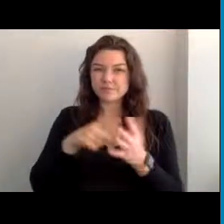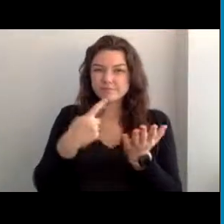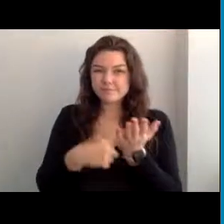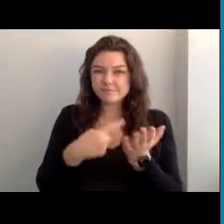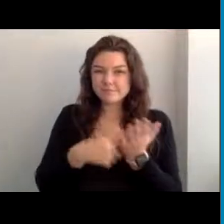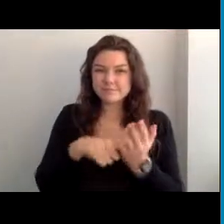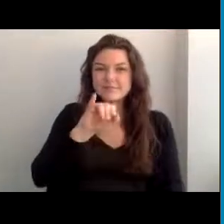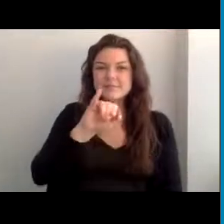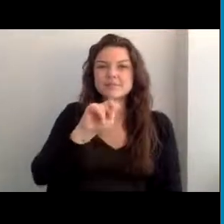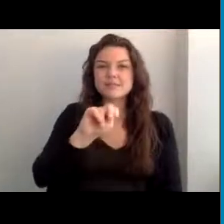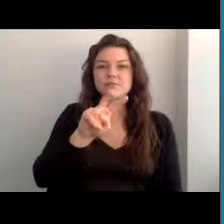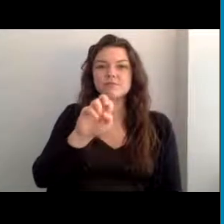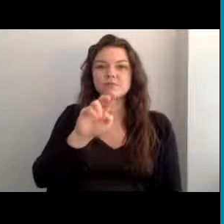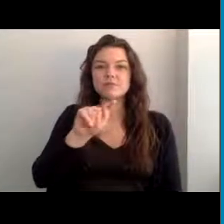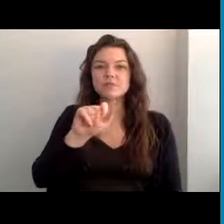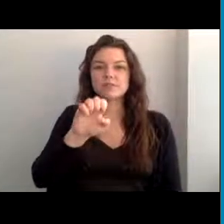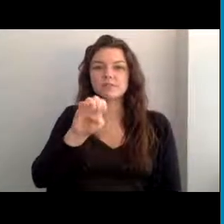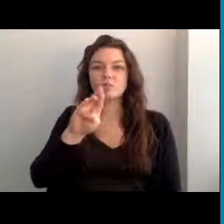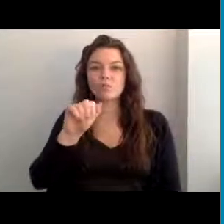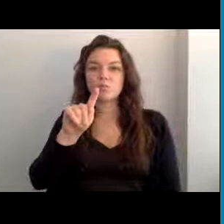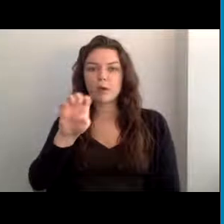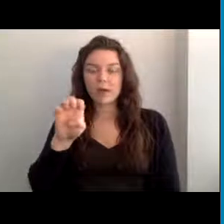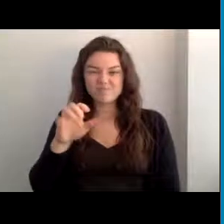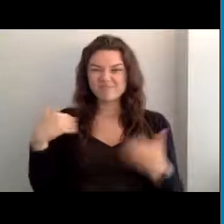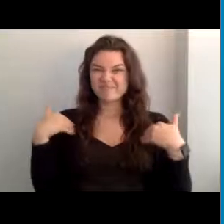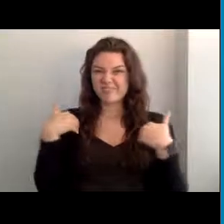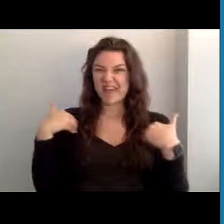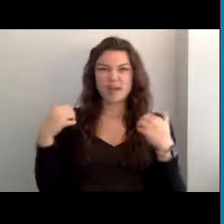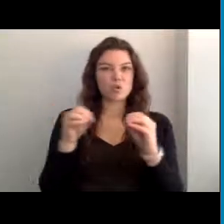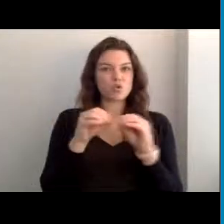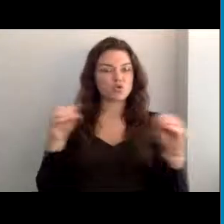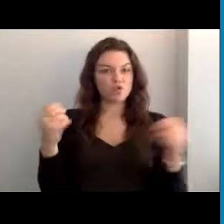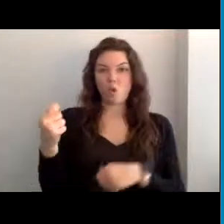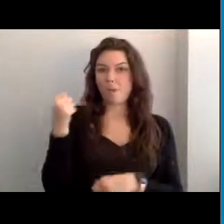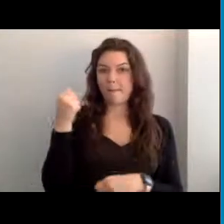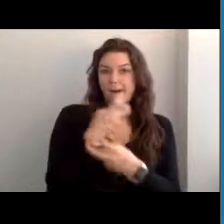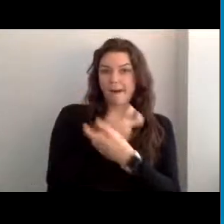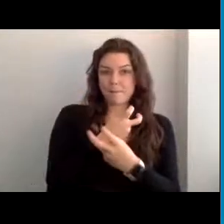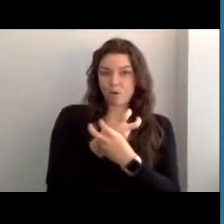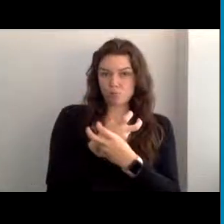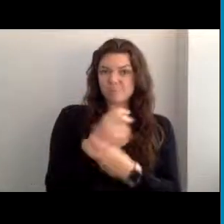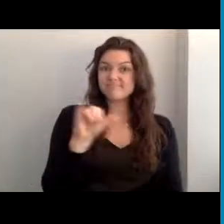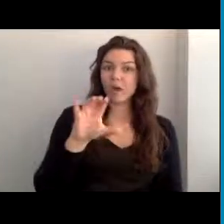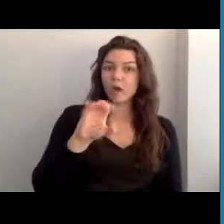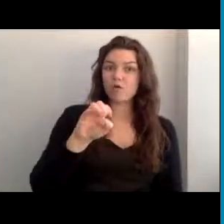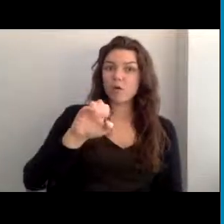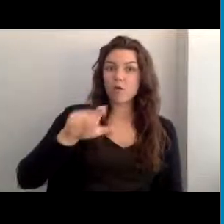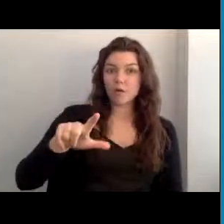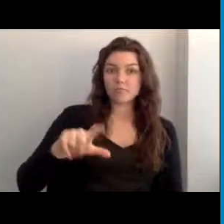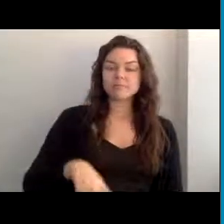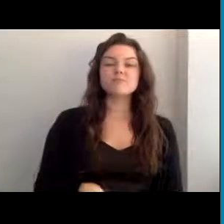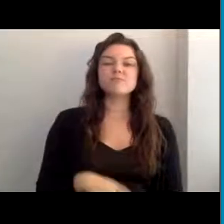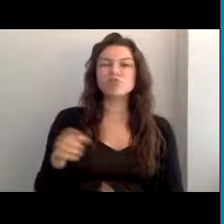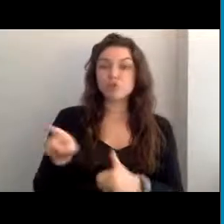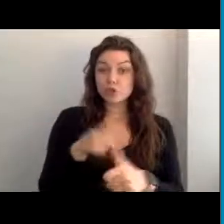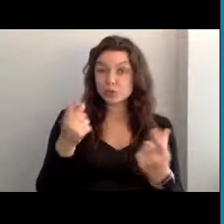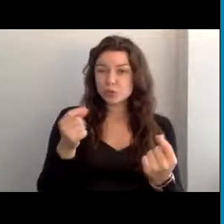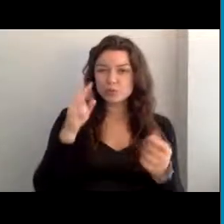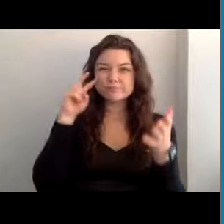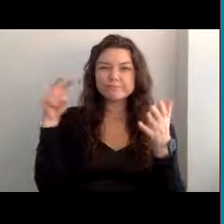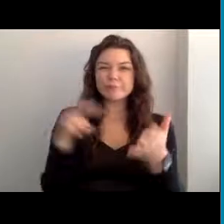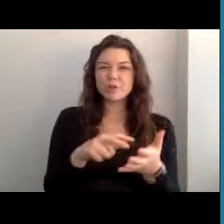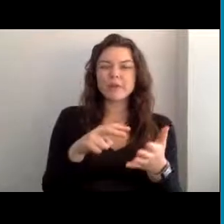the invertebrates. Invertebrates are animals without backbones like coral. And what I'd like you to do first is take a look at this piece